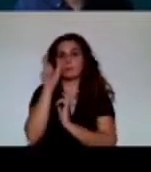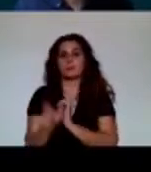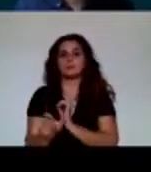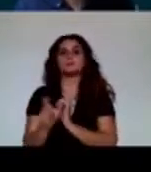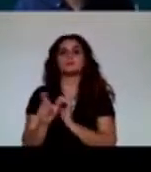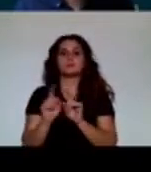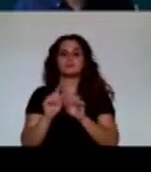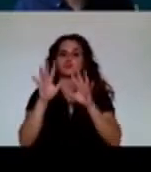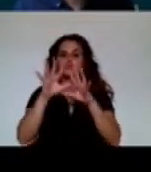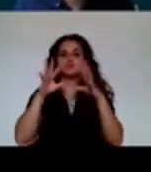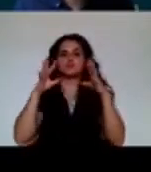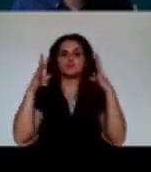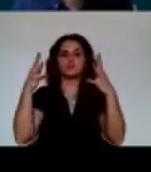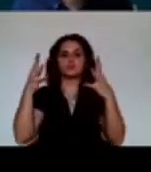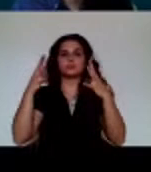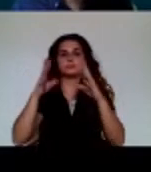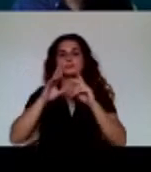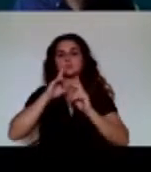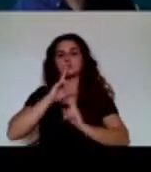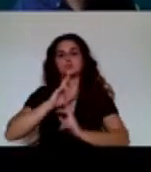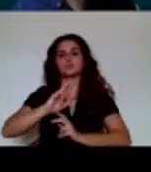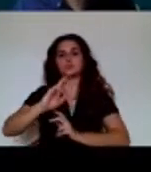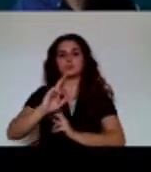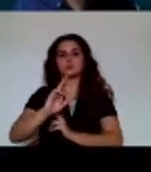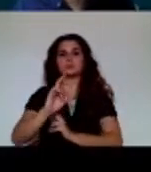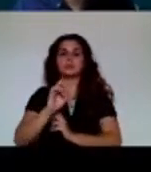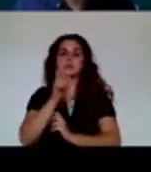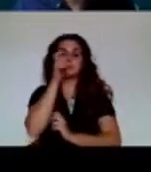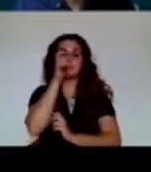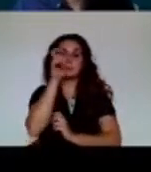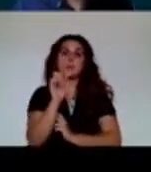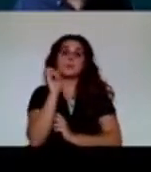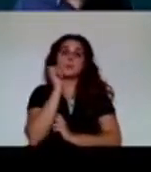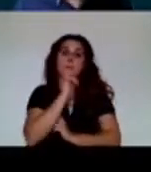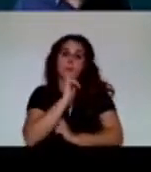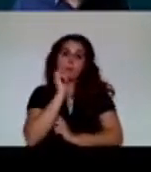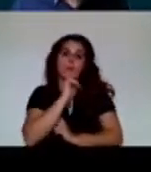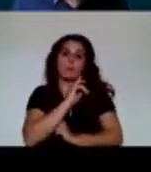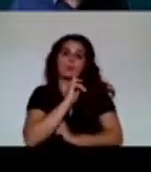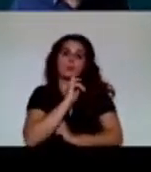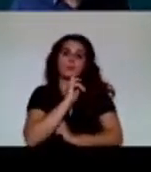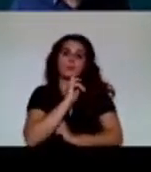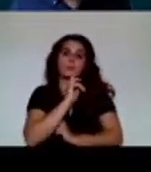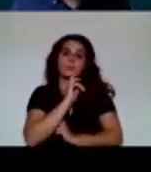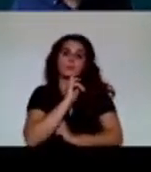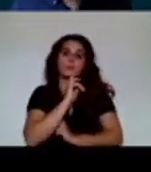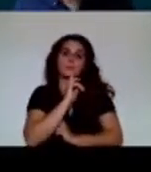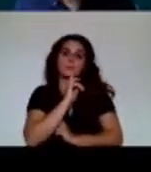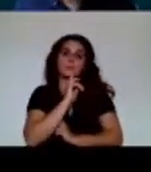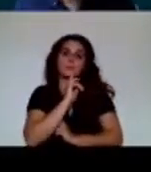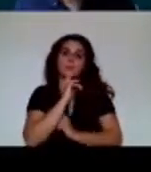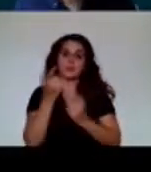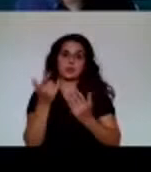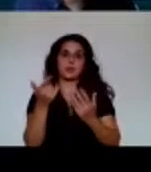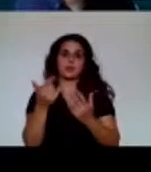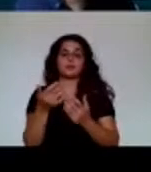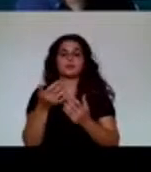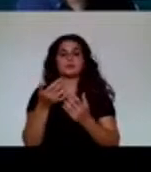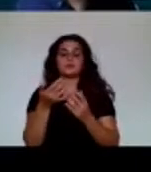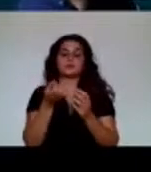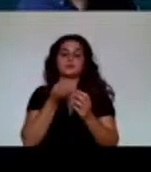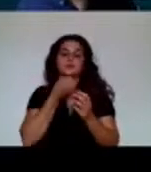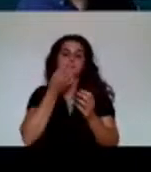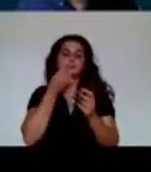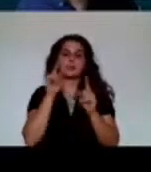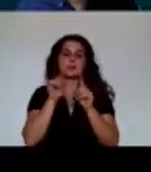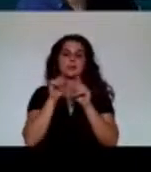and general evaluative response of which a person might be, and using here the metaphor of